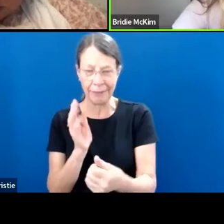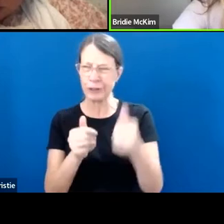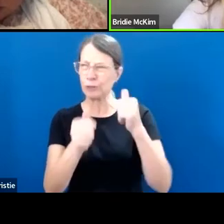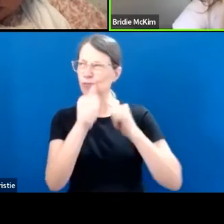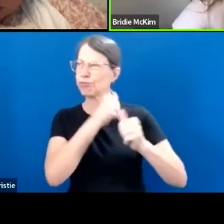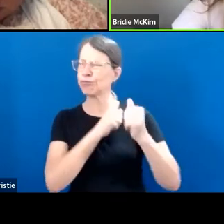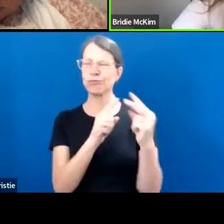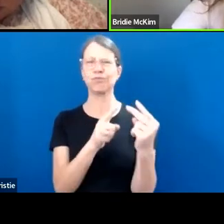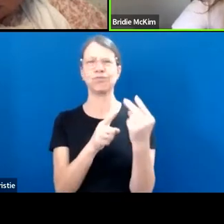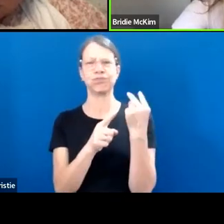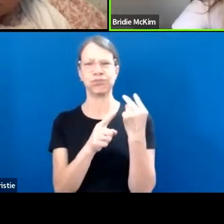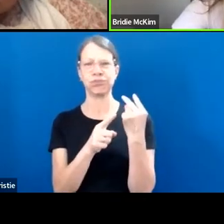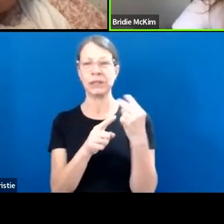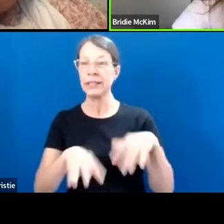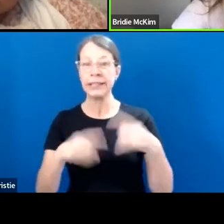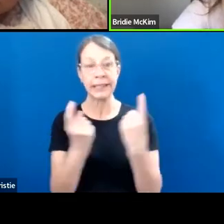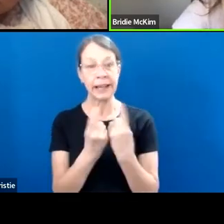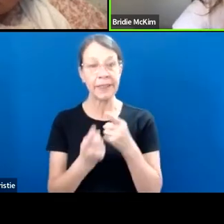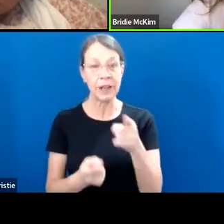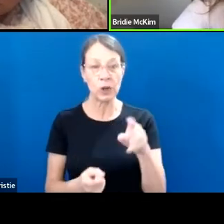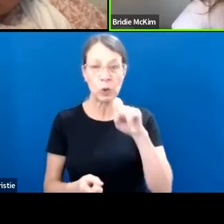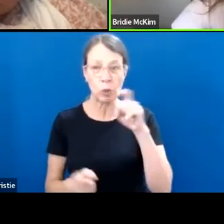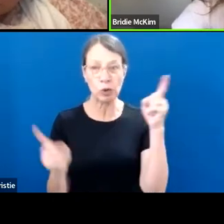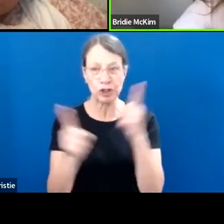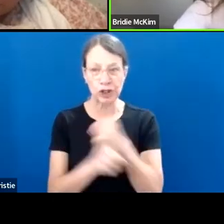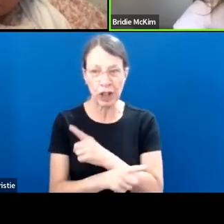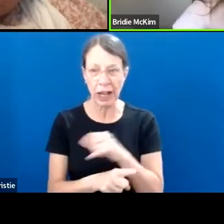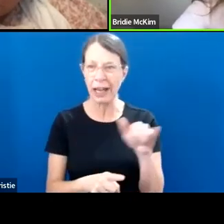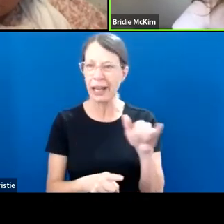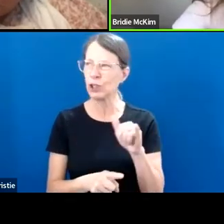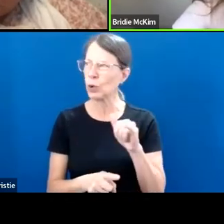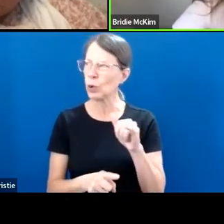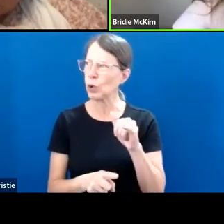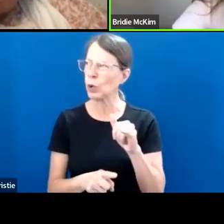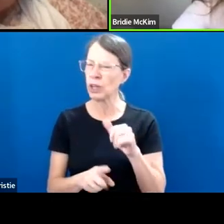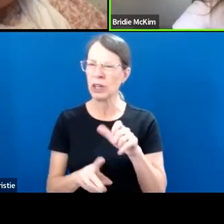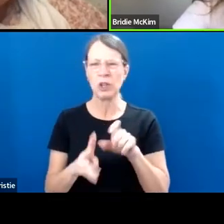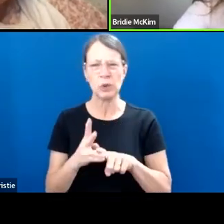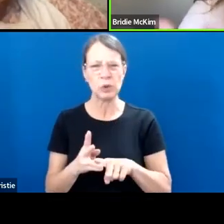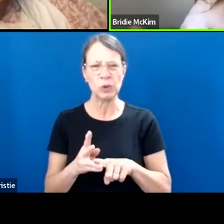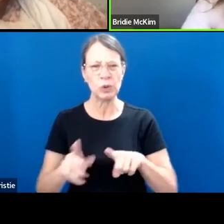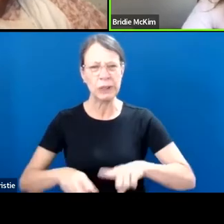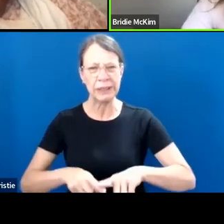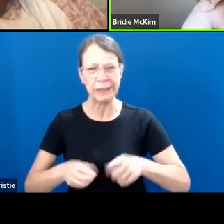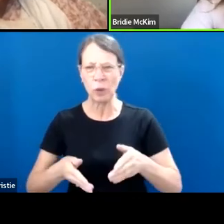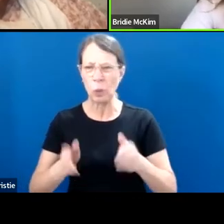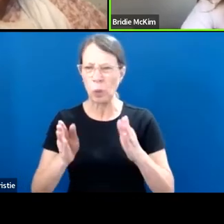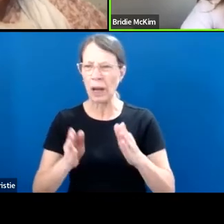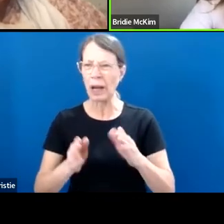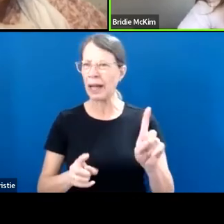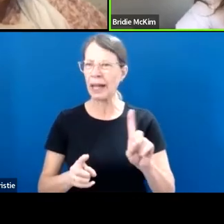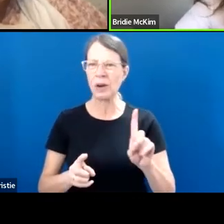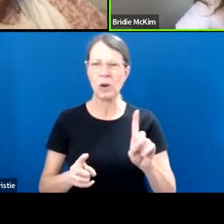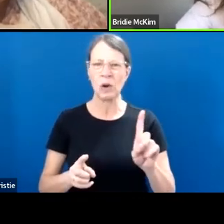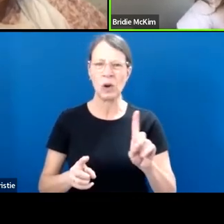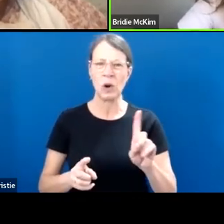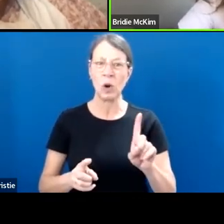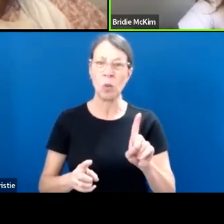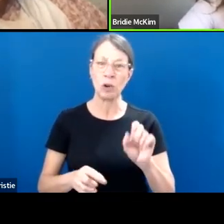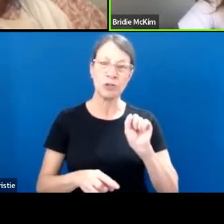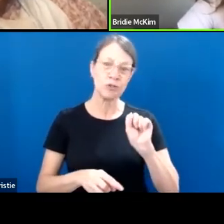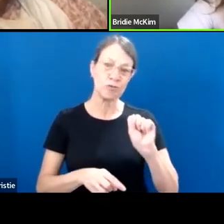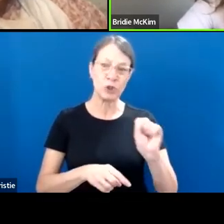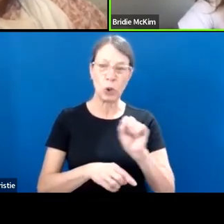reconsider, or would you take the same steps you have? Or in doing so, what would be your advice for